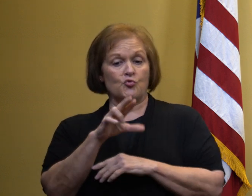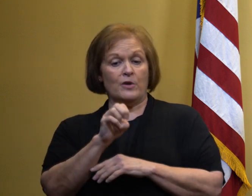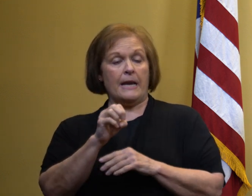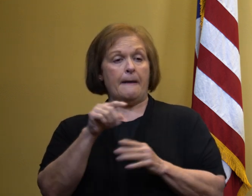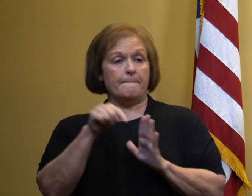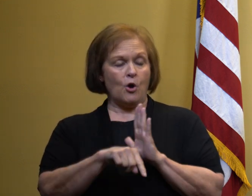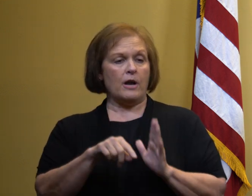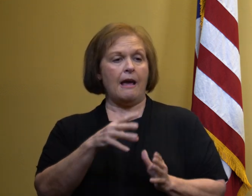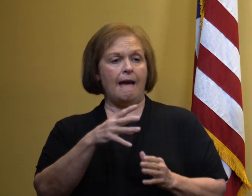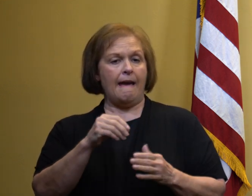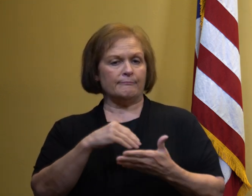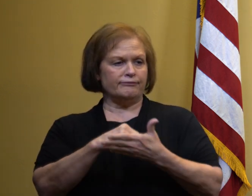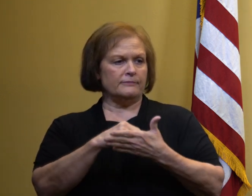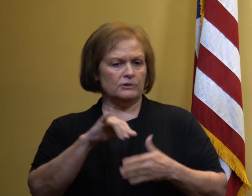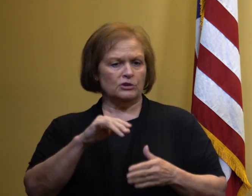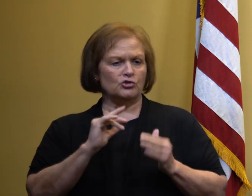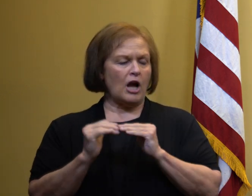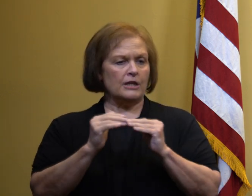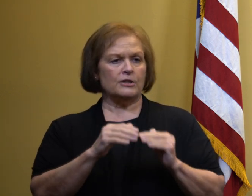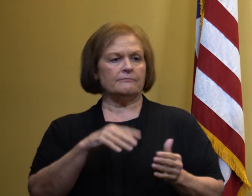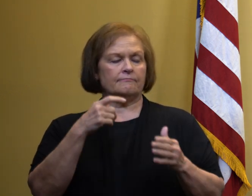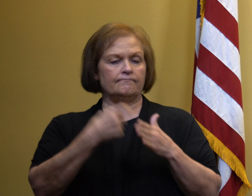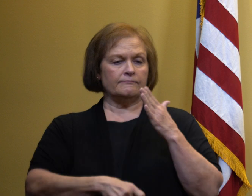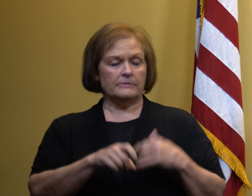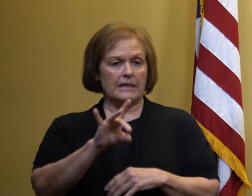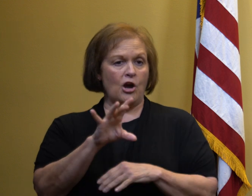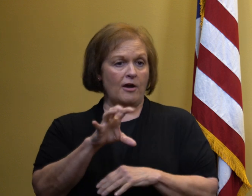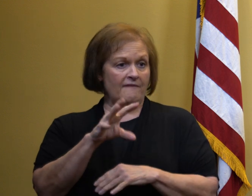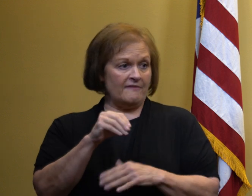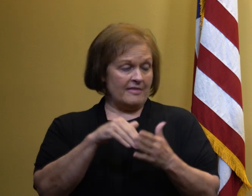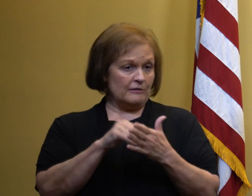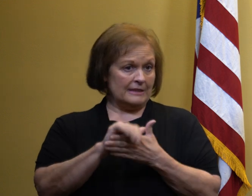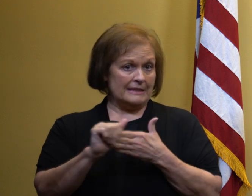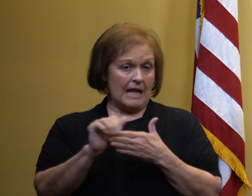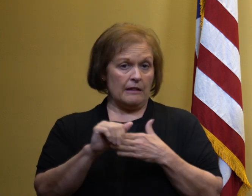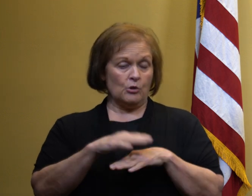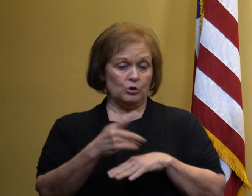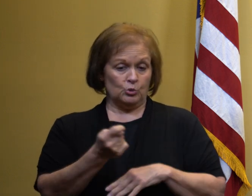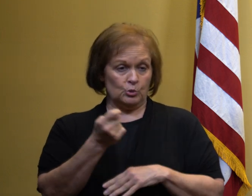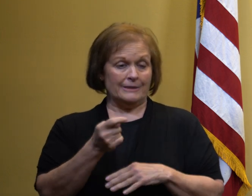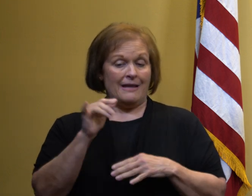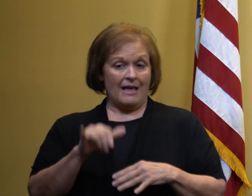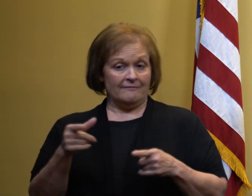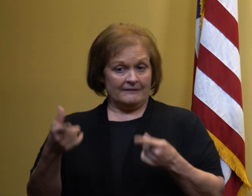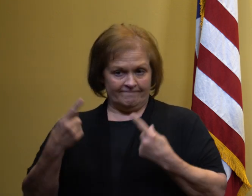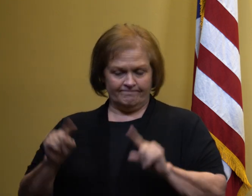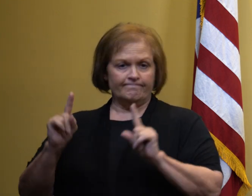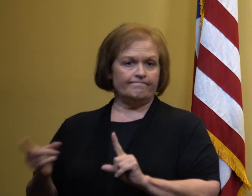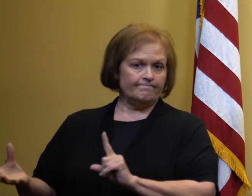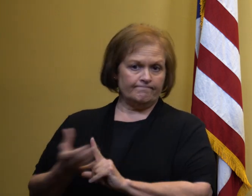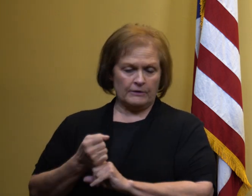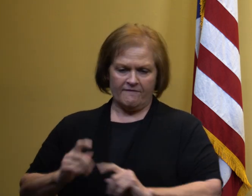justice, and bond set at $850,000 on Tuesday. Again, solid arrest